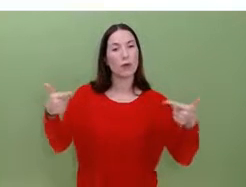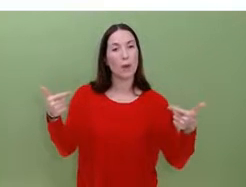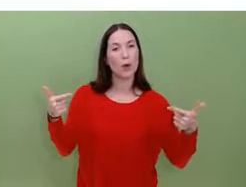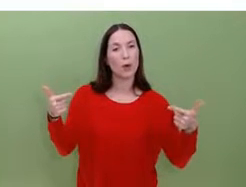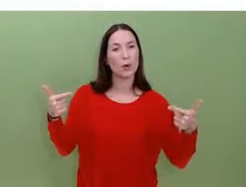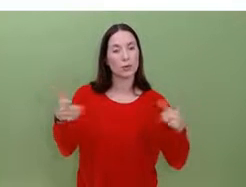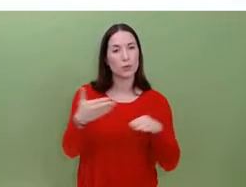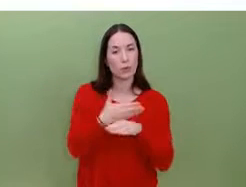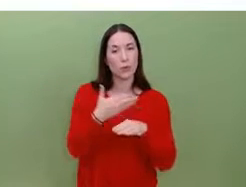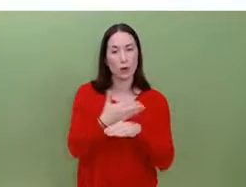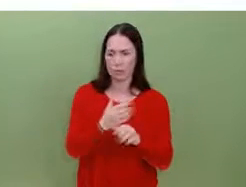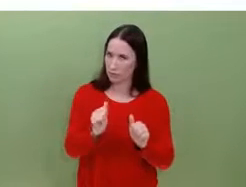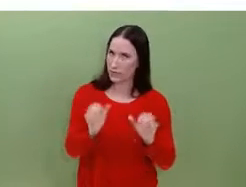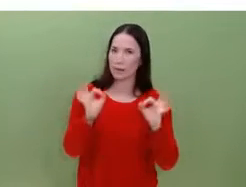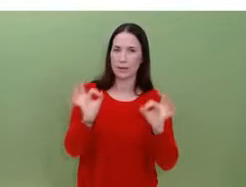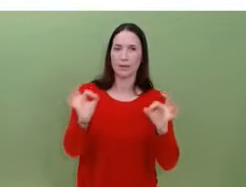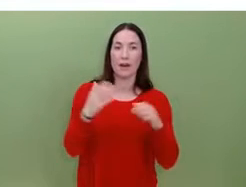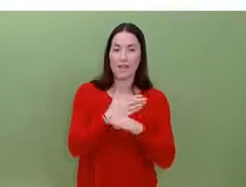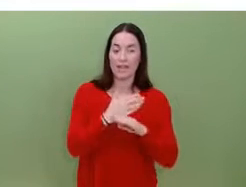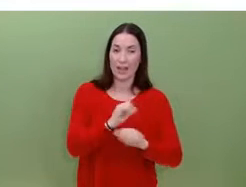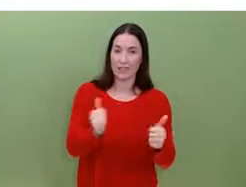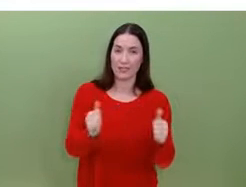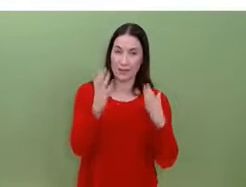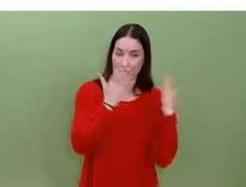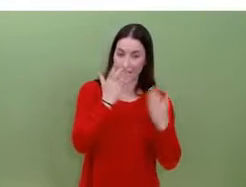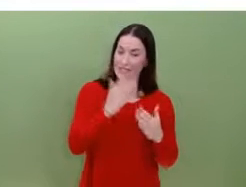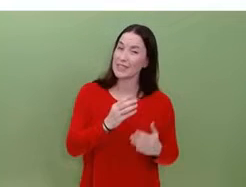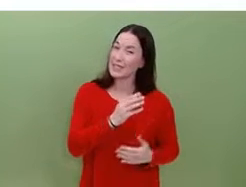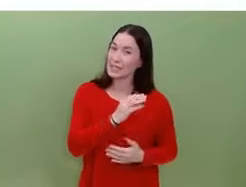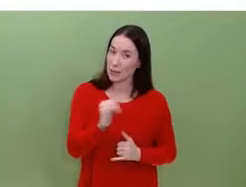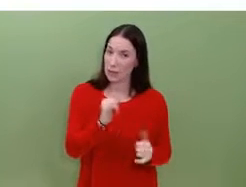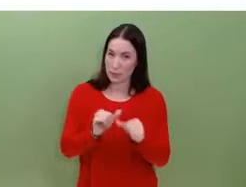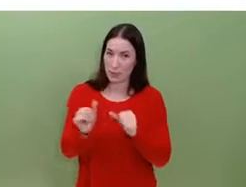face-to-face sessions, if not in some instances better.